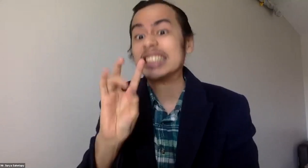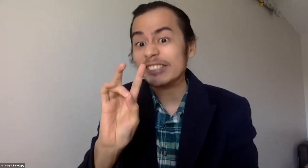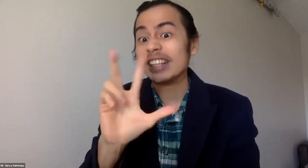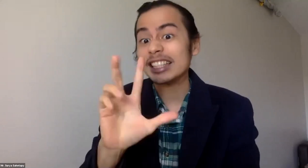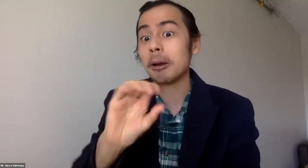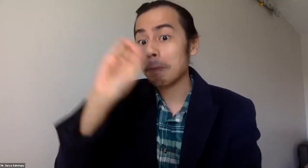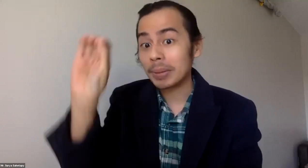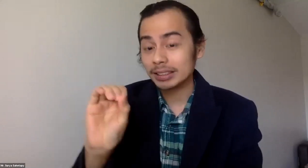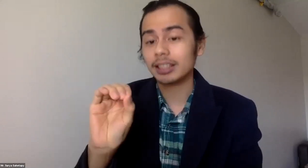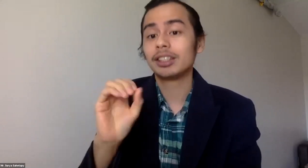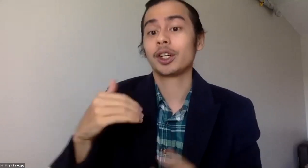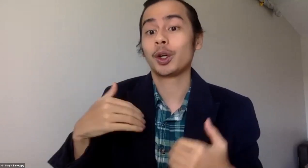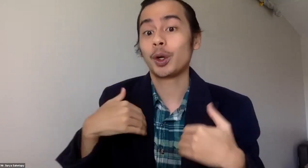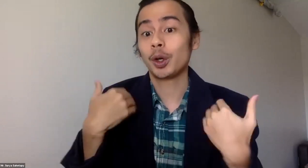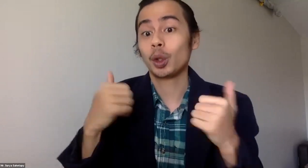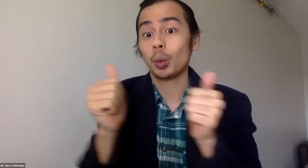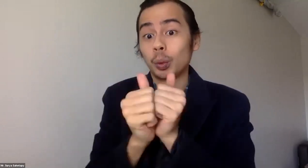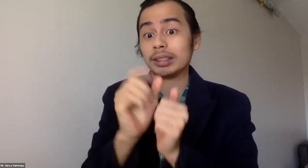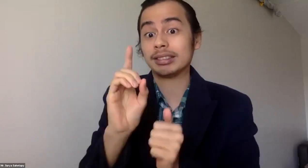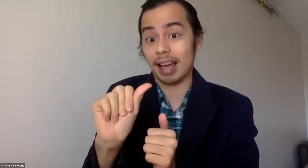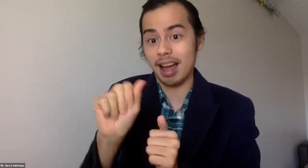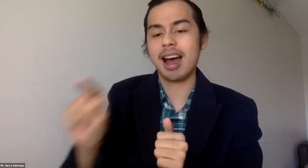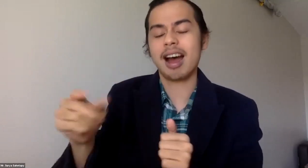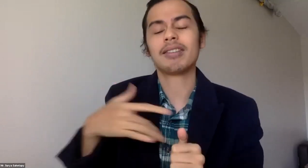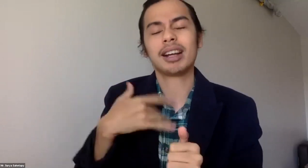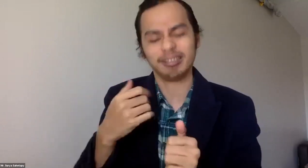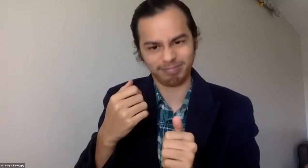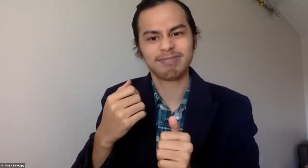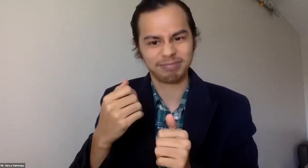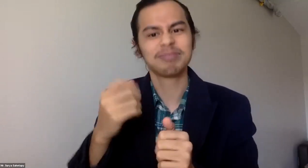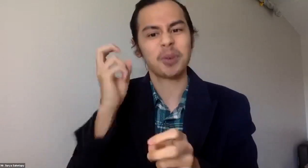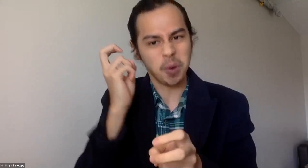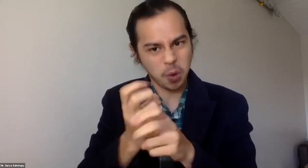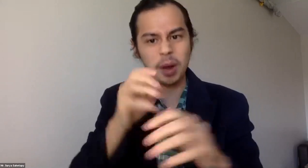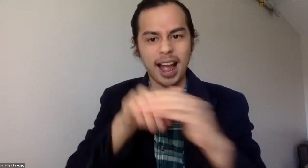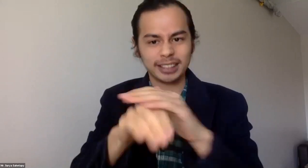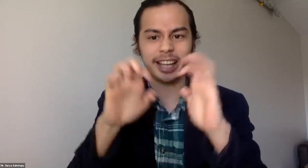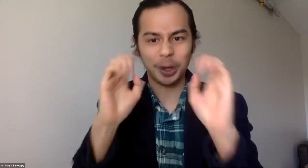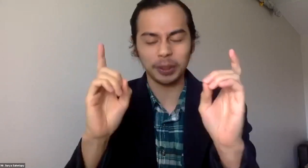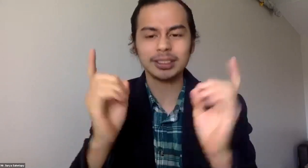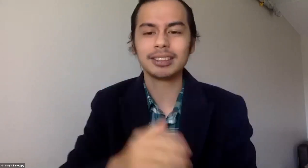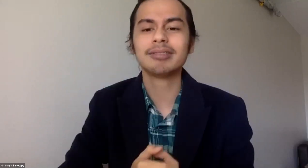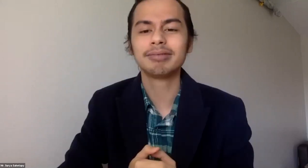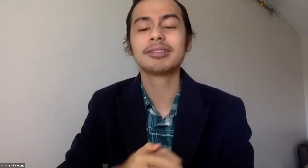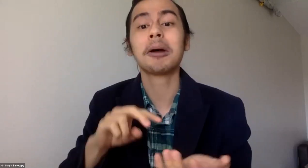but surveys that show that 80% of people have been impacted by the